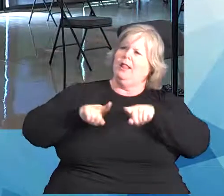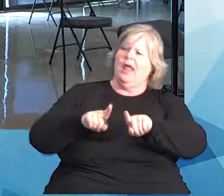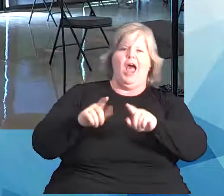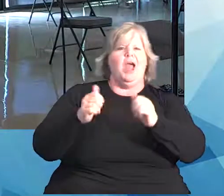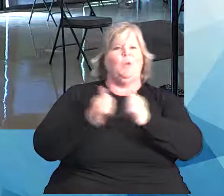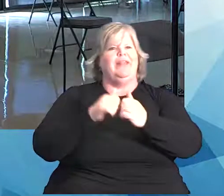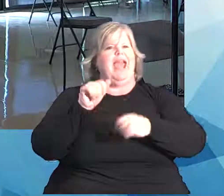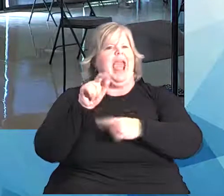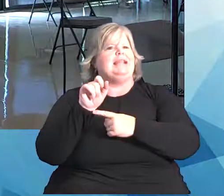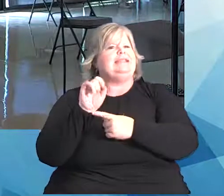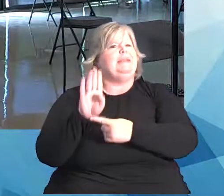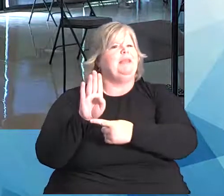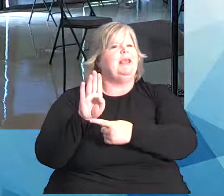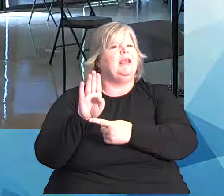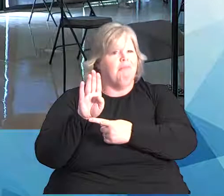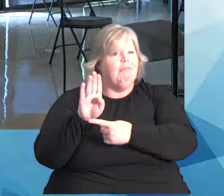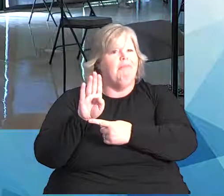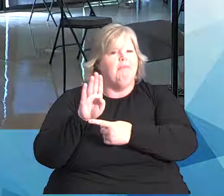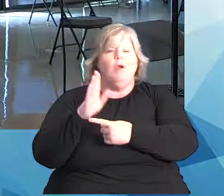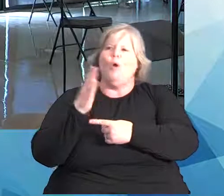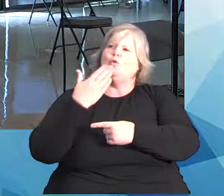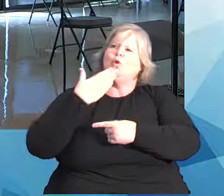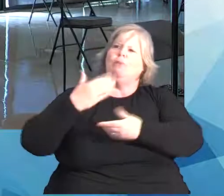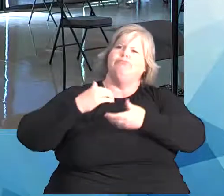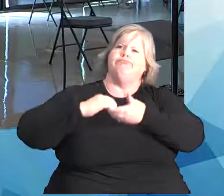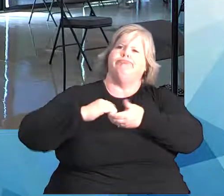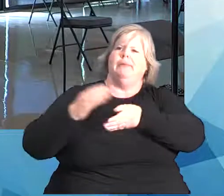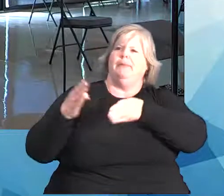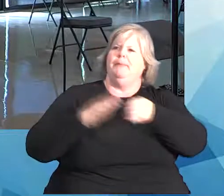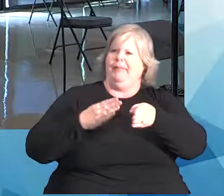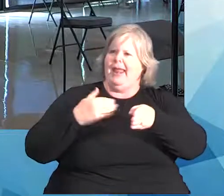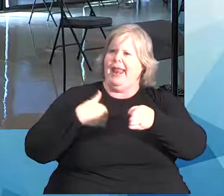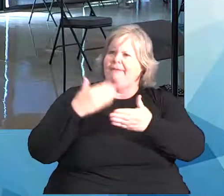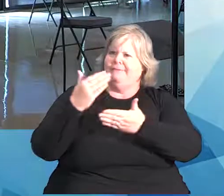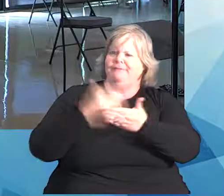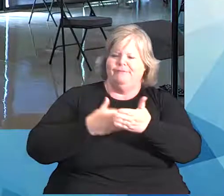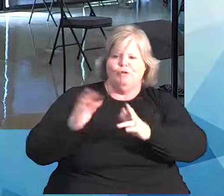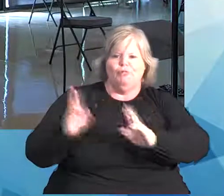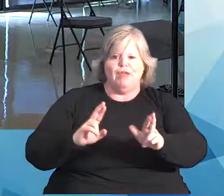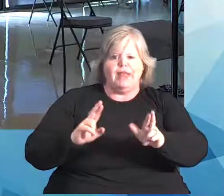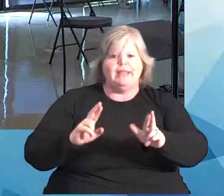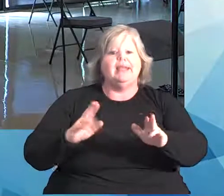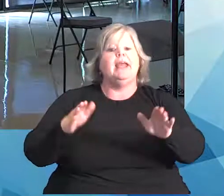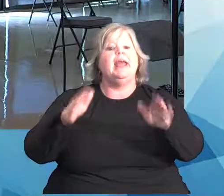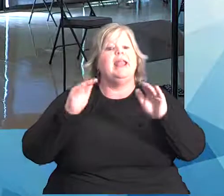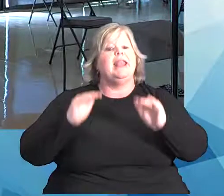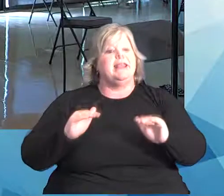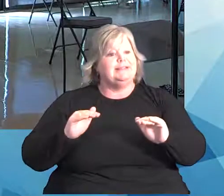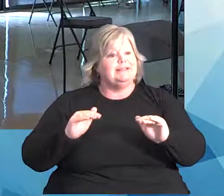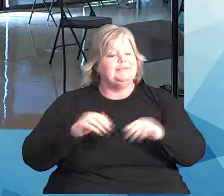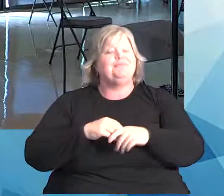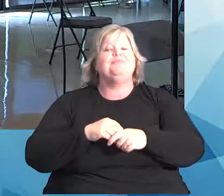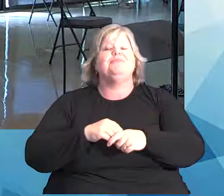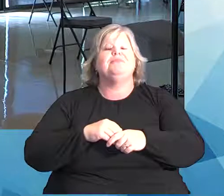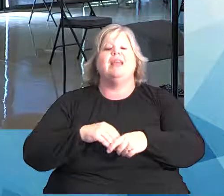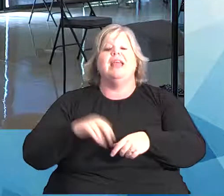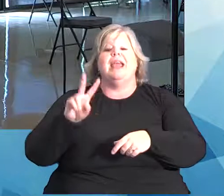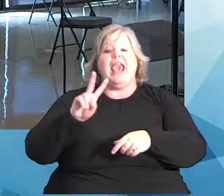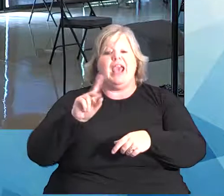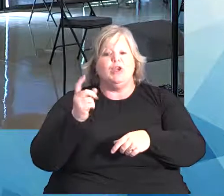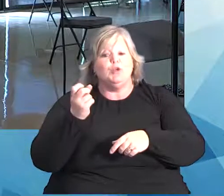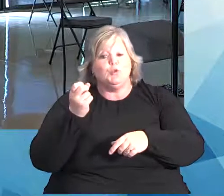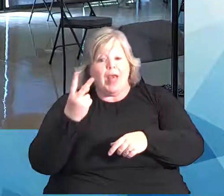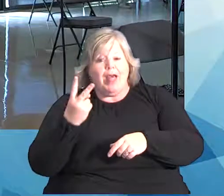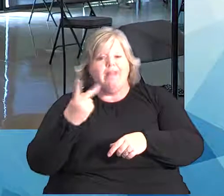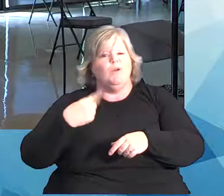the Blind, and our responsive partnership plan. Next. K-12 by Elior is a